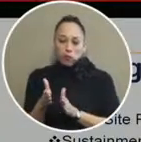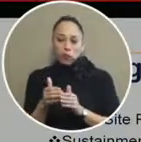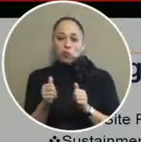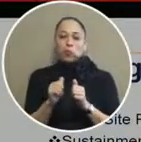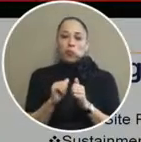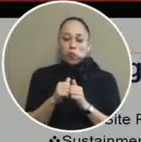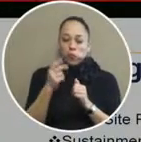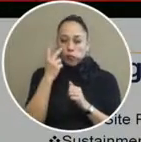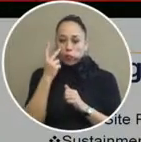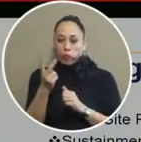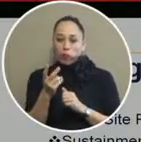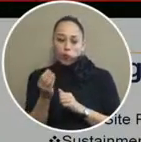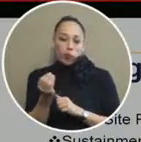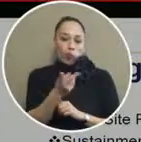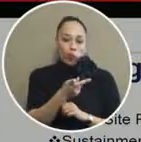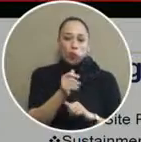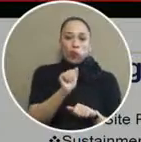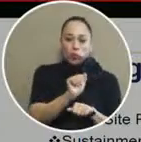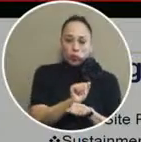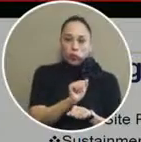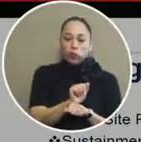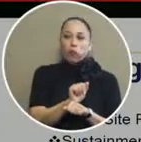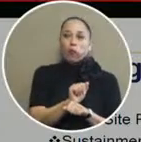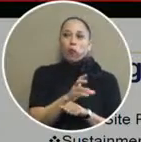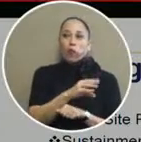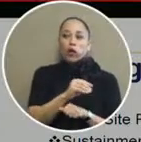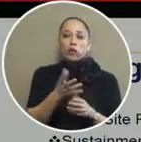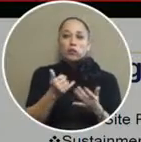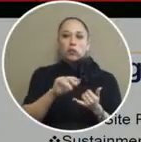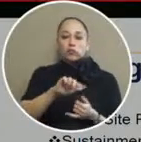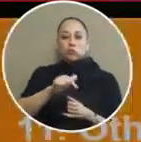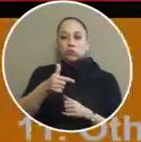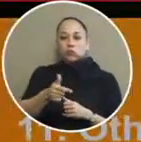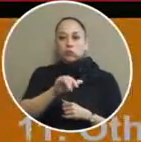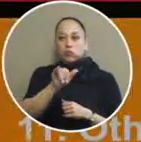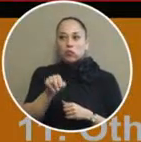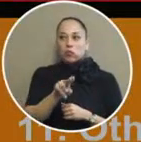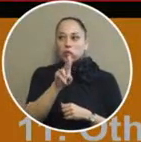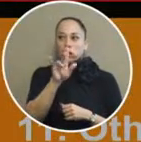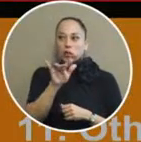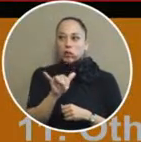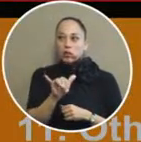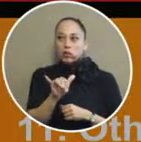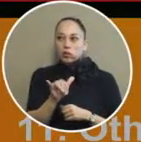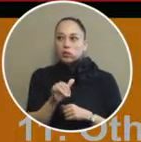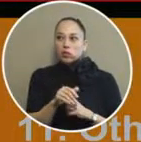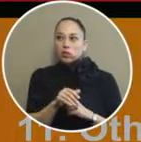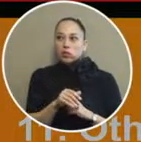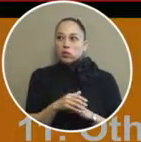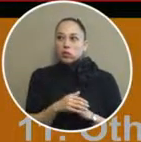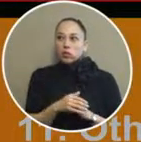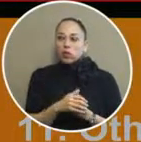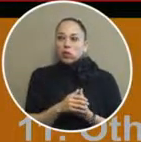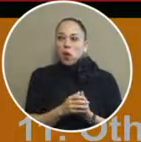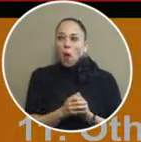look at returning back to work. And I'll turn it over to Julie Baldwin for the next section of the